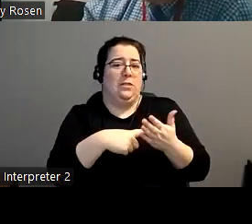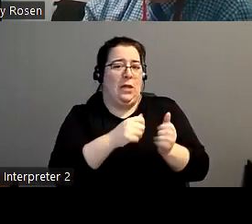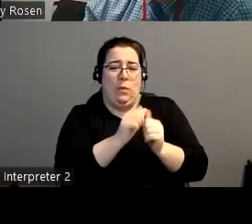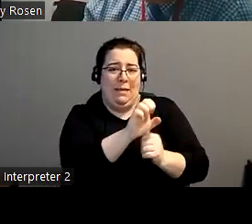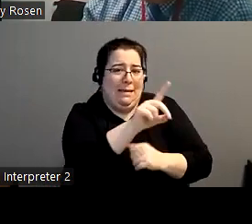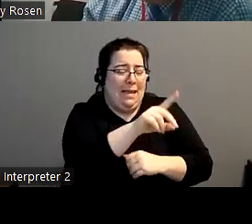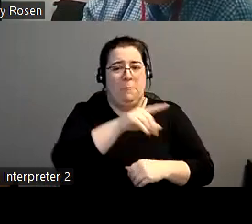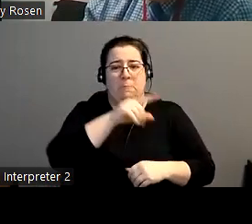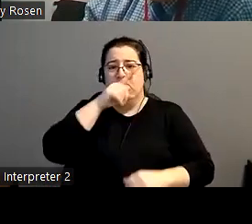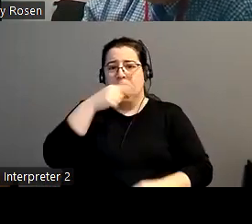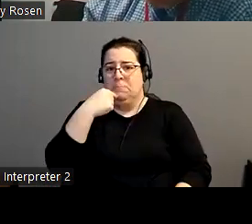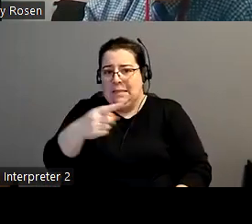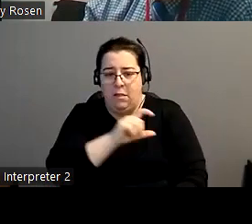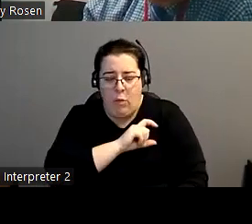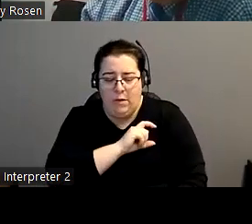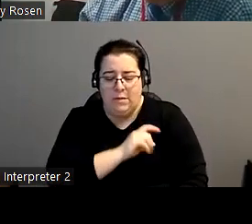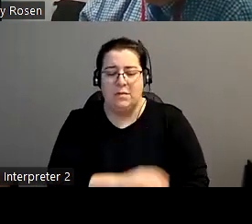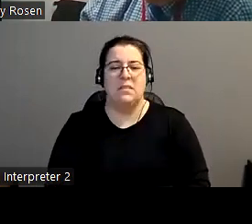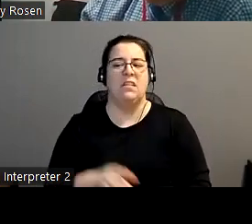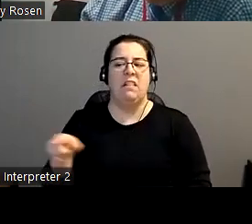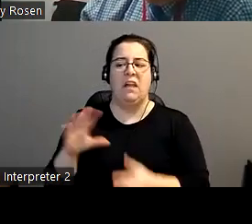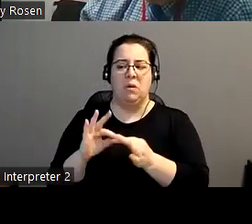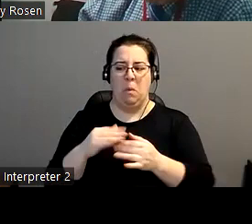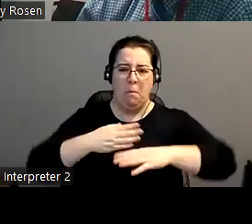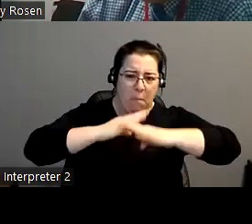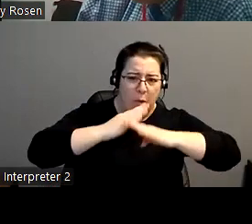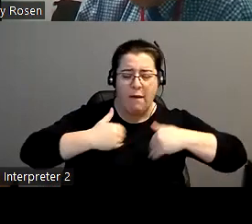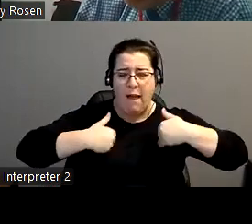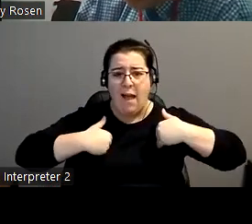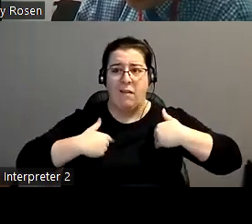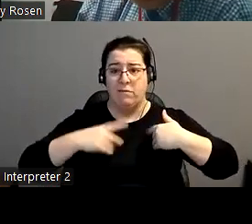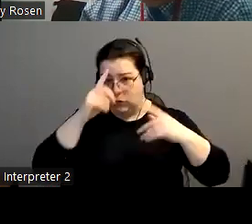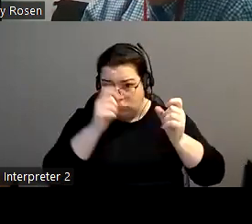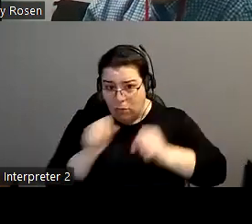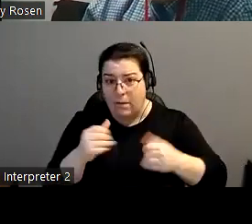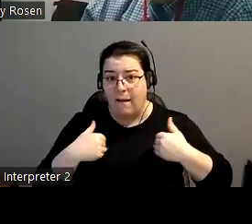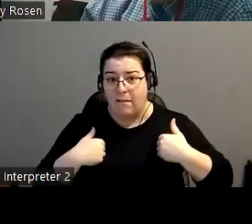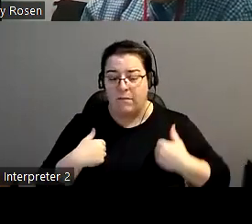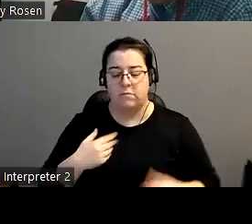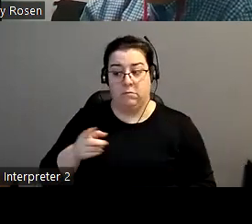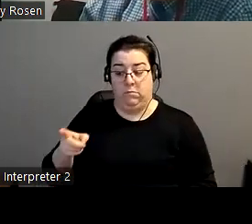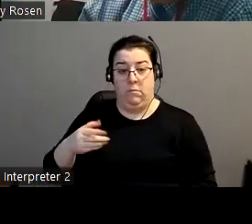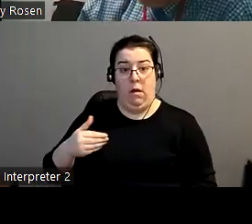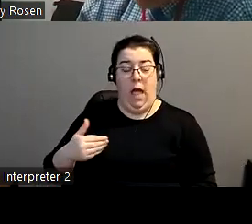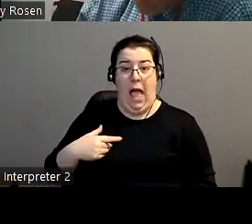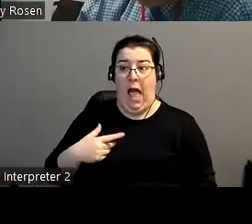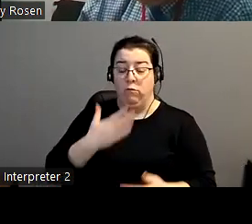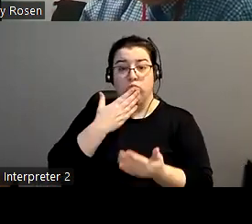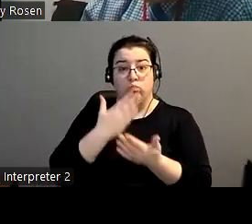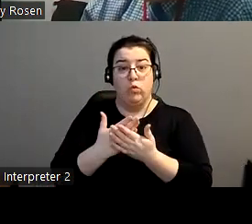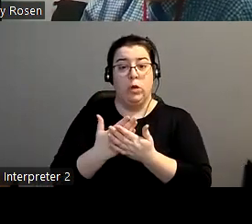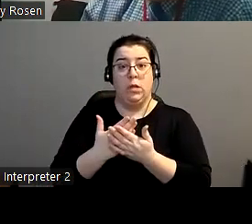talk to us about barriers and strategies. They don't have really great protocols. They have their own